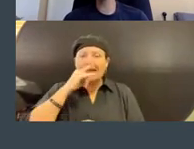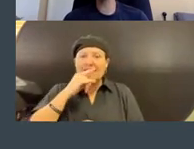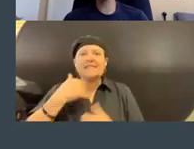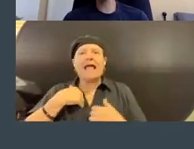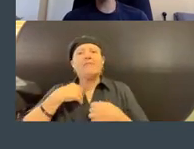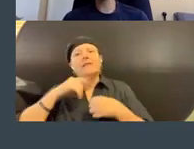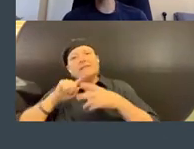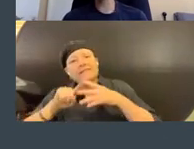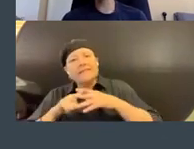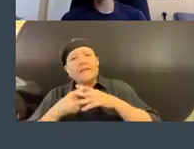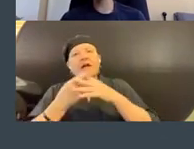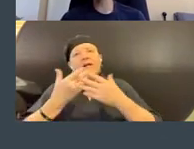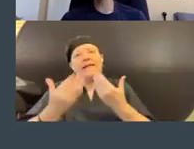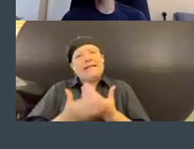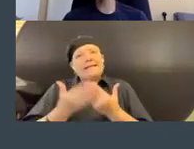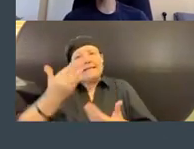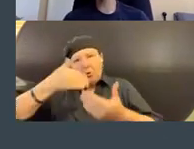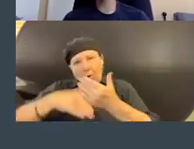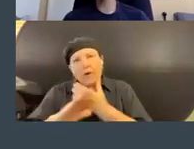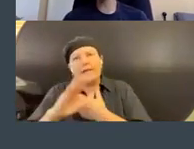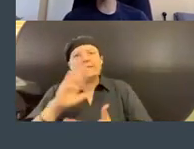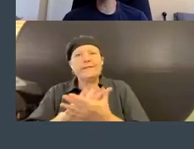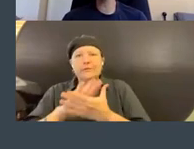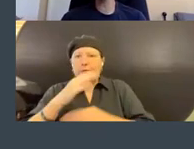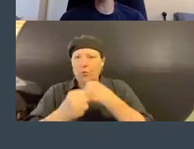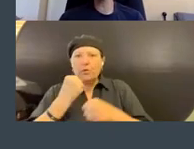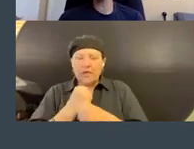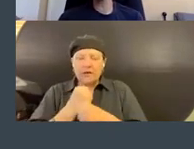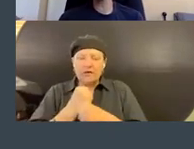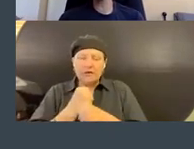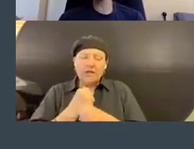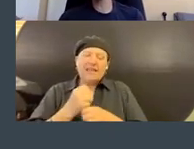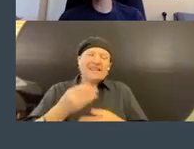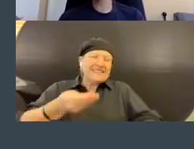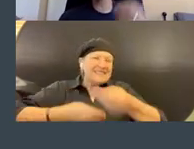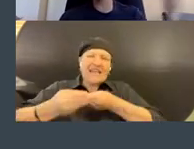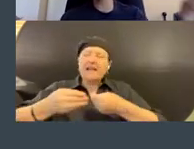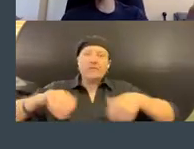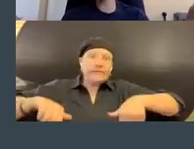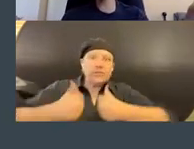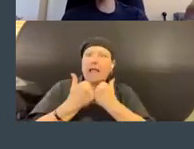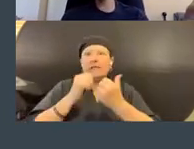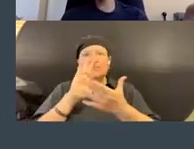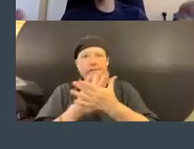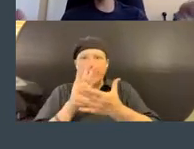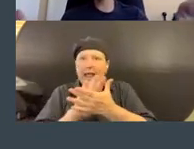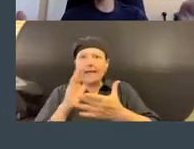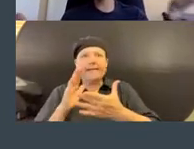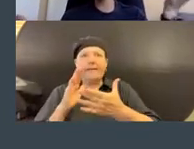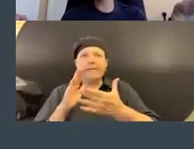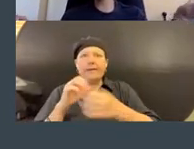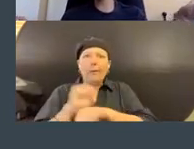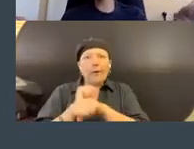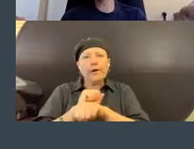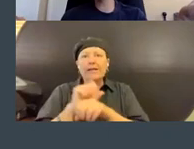the school year. Additionally, we figured instead of giving them some challenging sort of academic work and then at the same time learning Schoology, we figured, you know what,